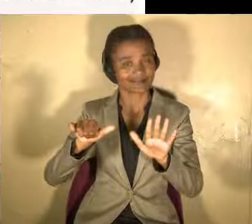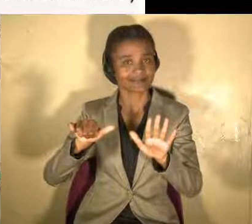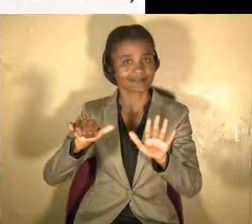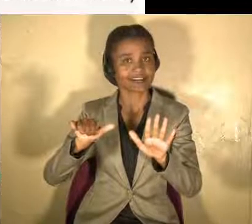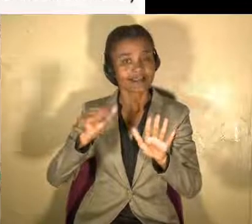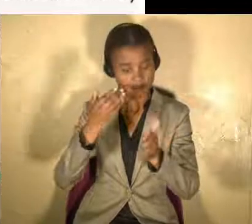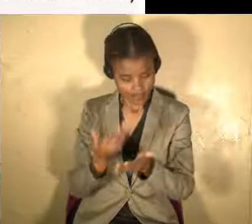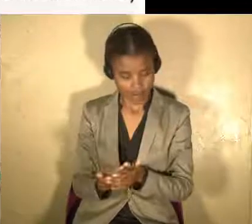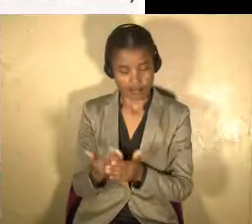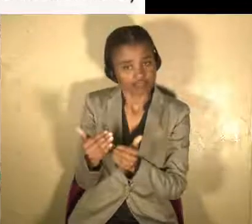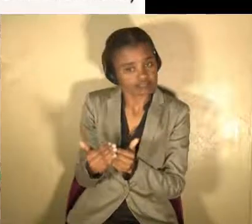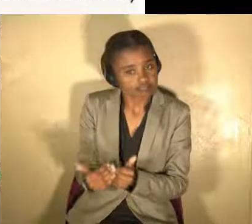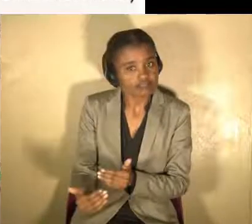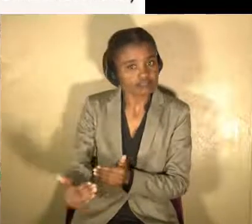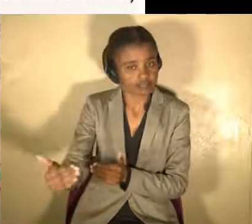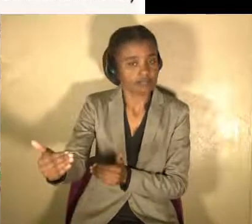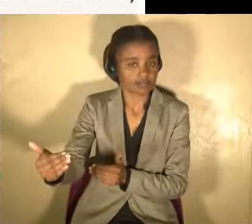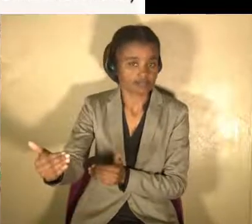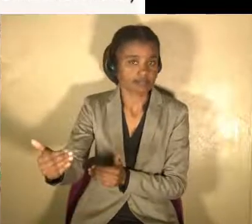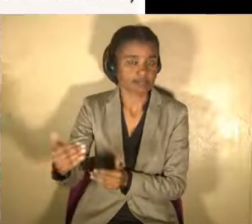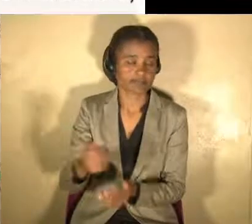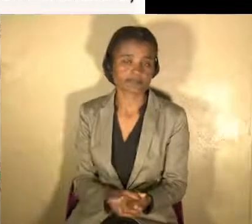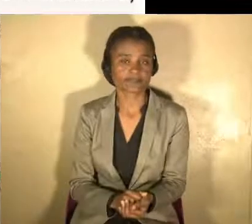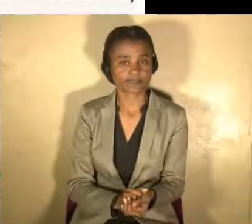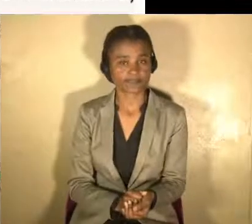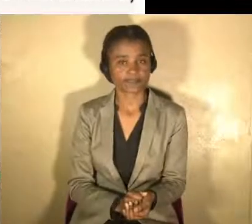longer-term placements. And